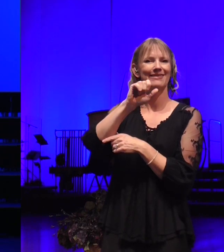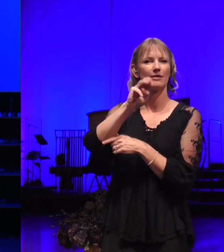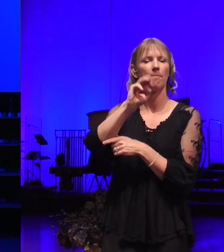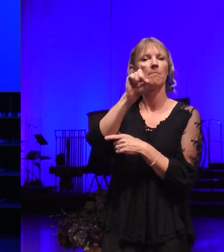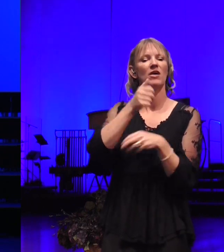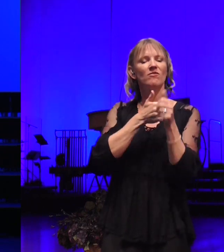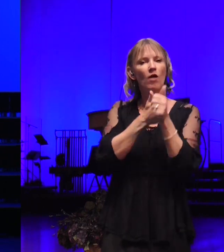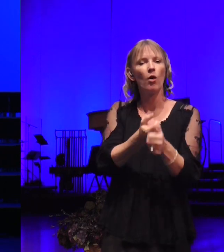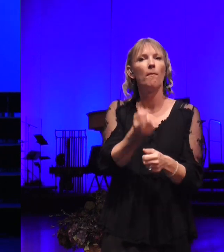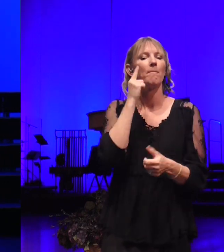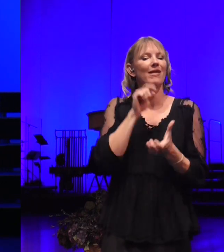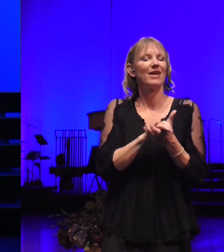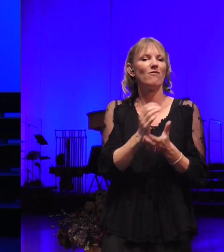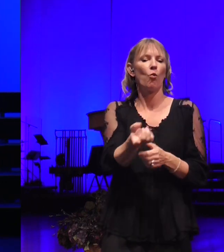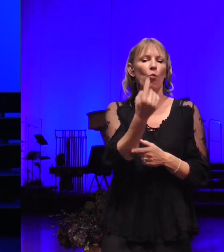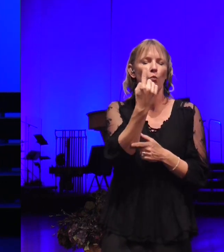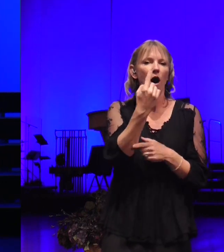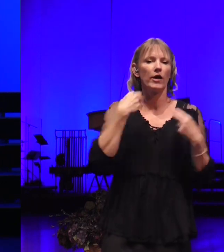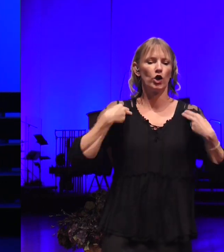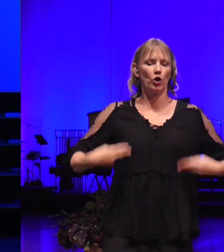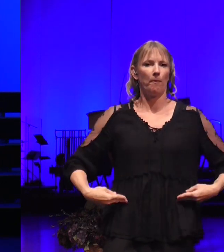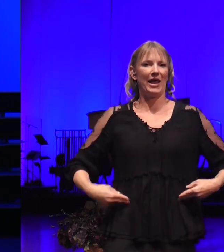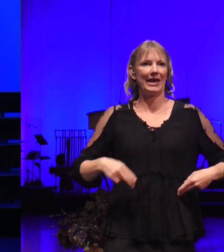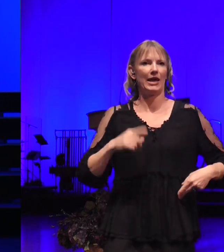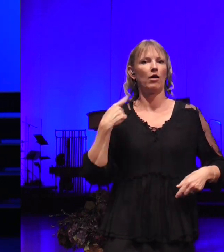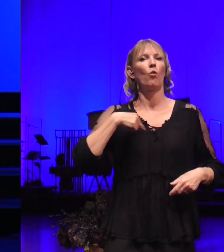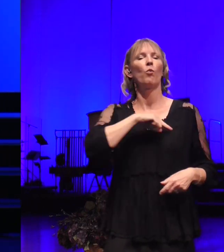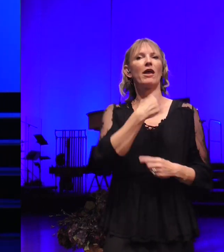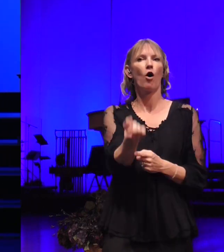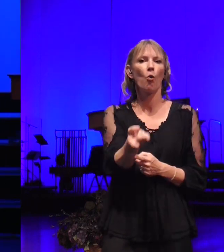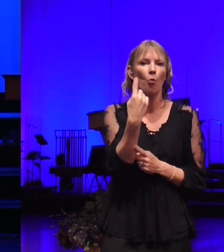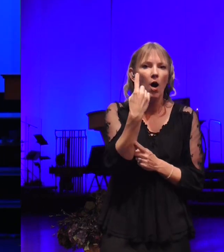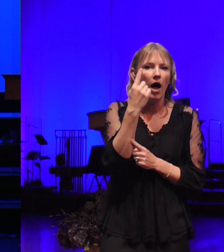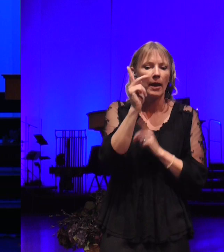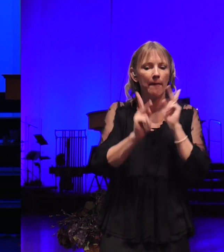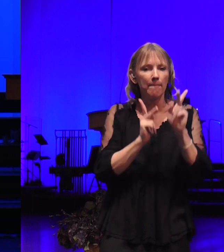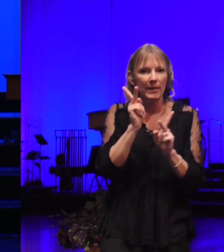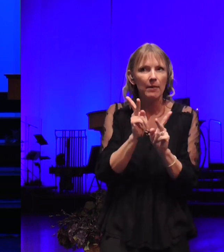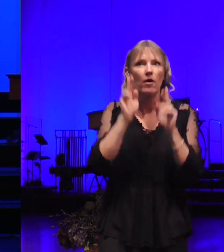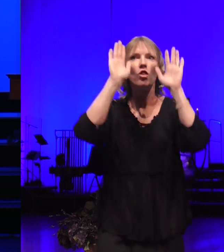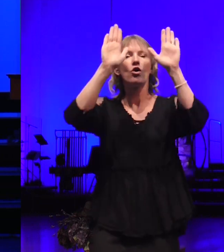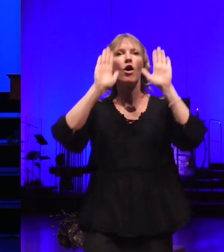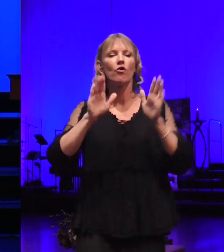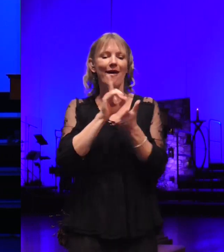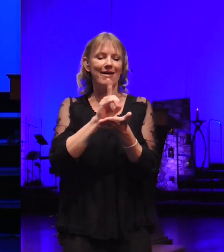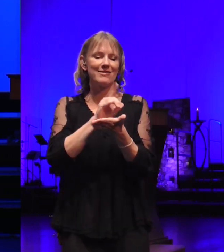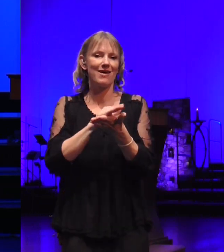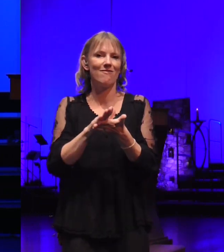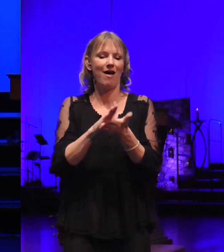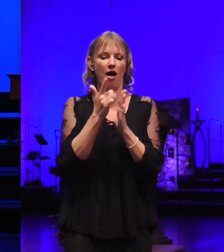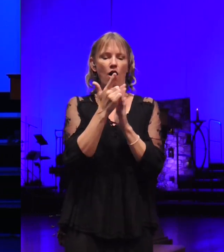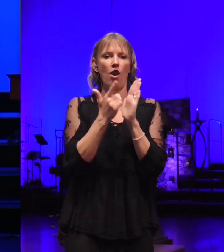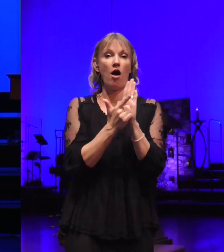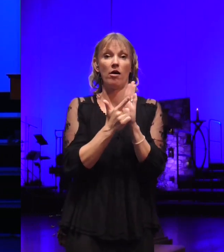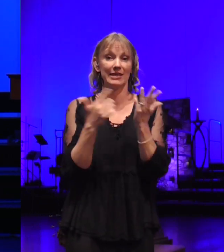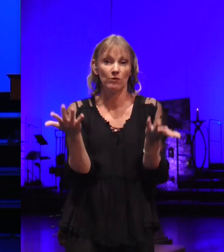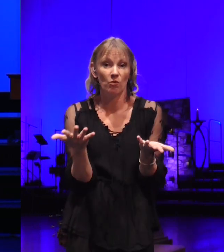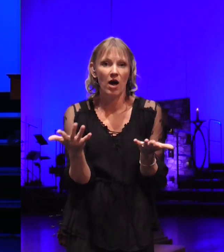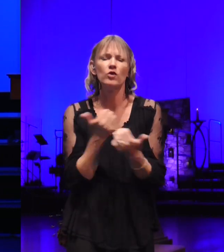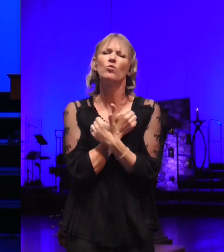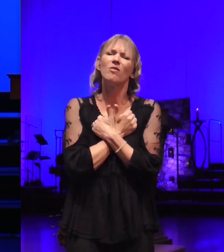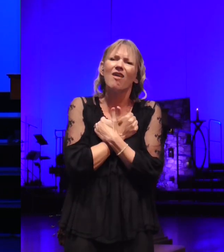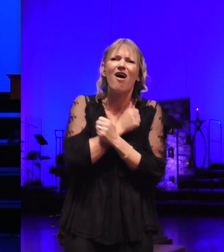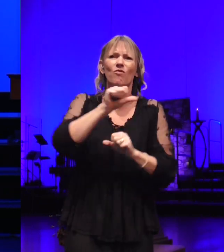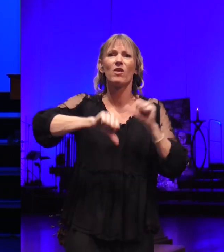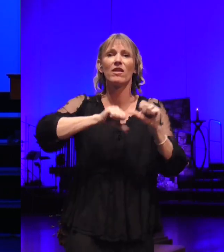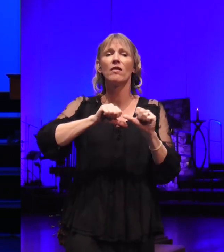belief in one humanity, that we are one people. And the great divine law is to love one another.